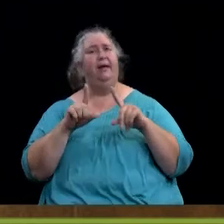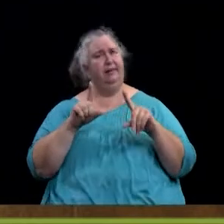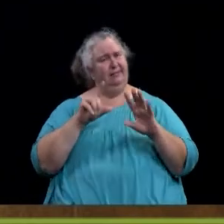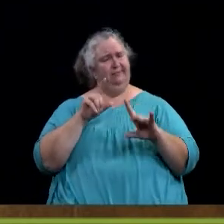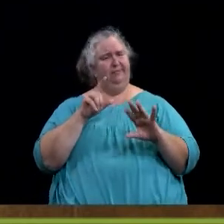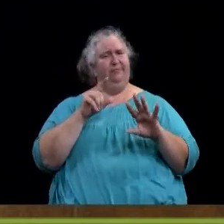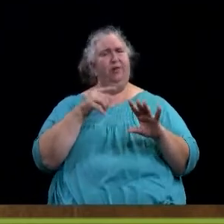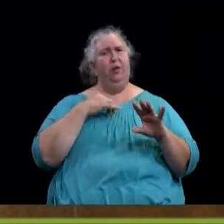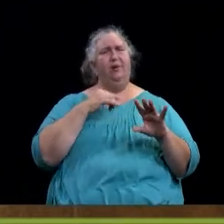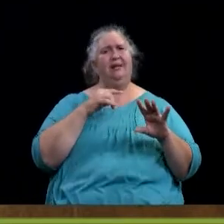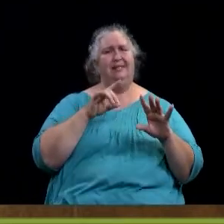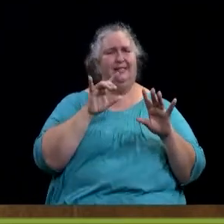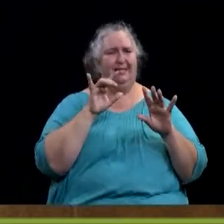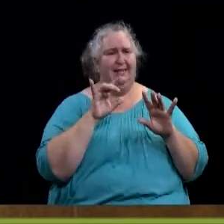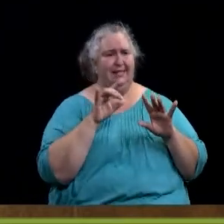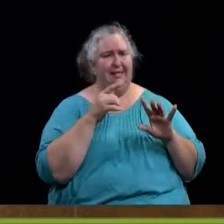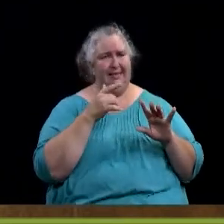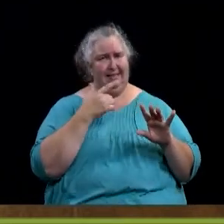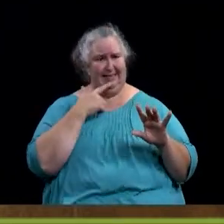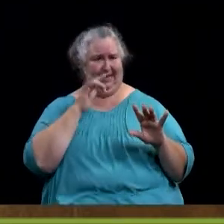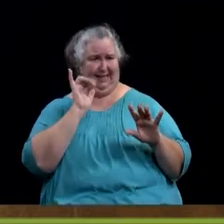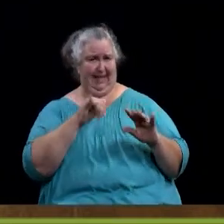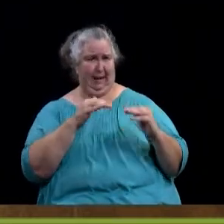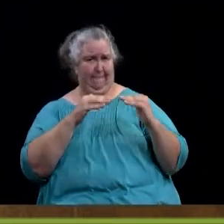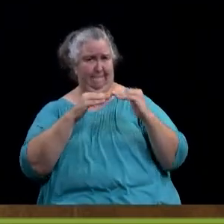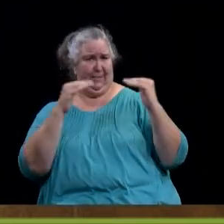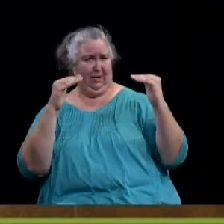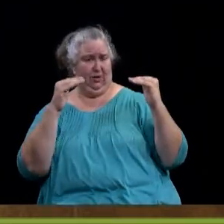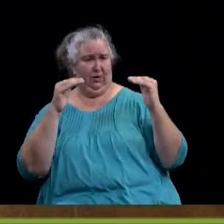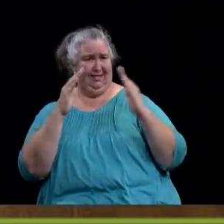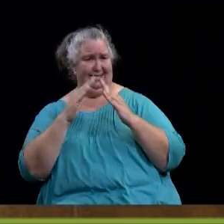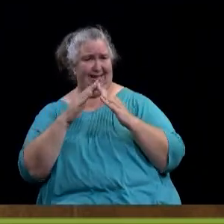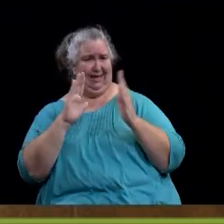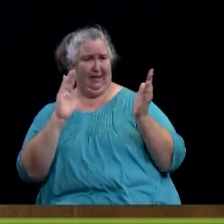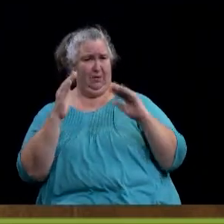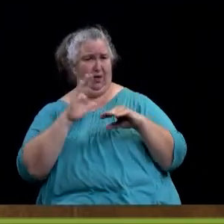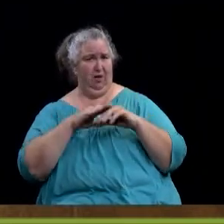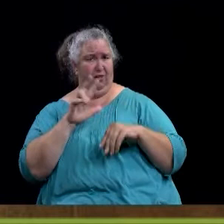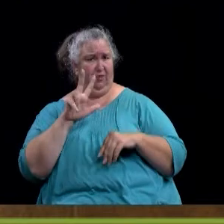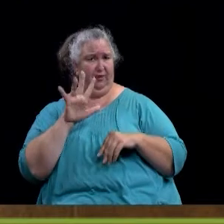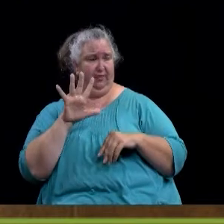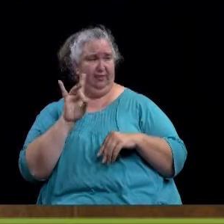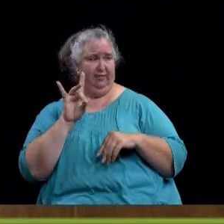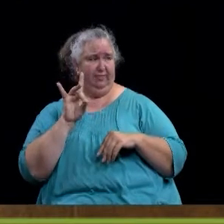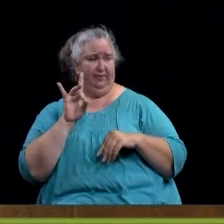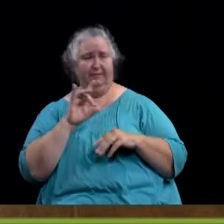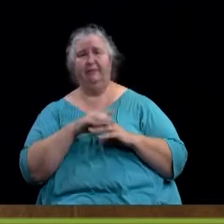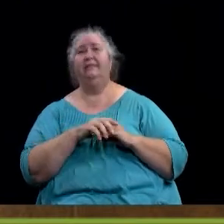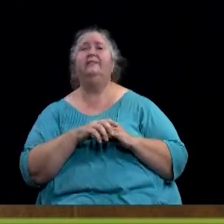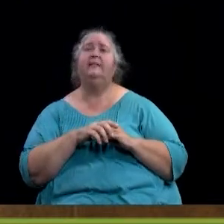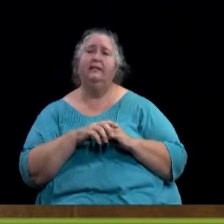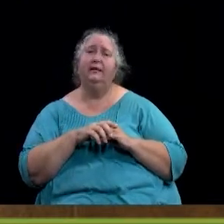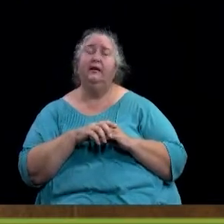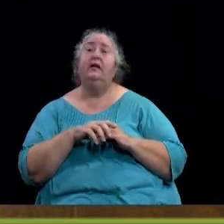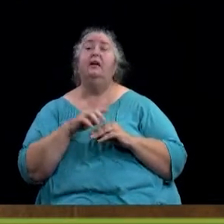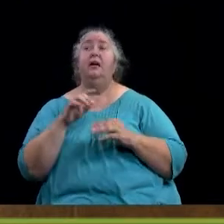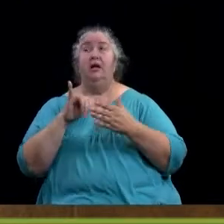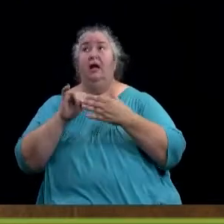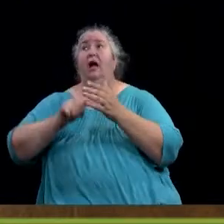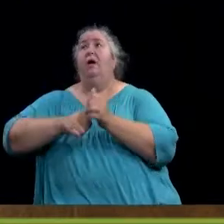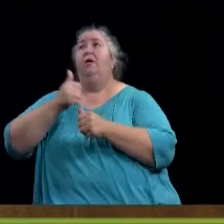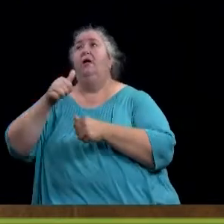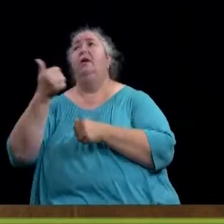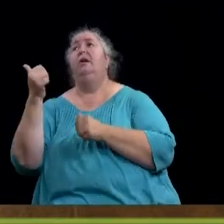page 358, that most other cities in ETJ, if they're using